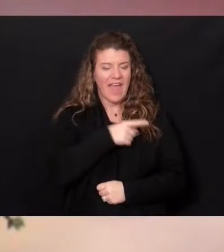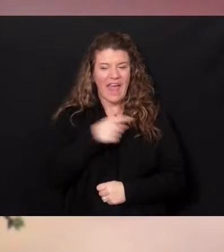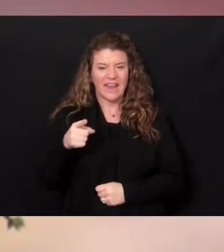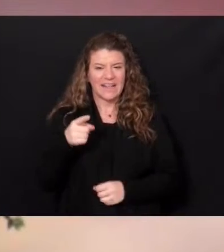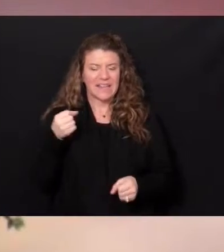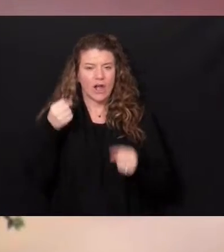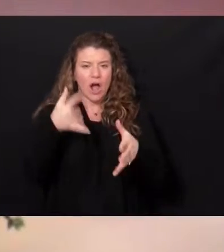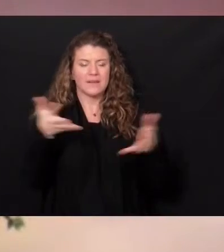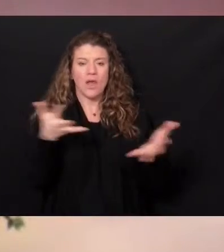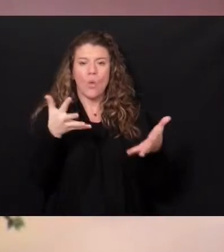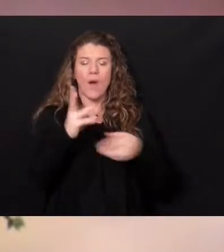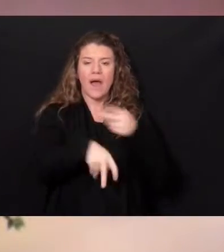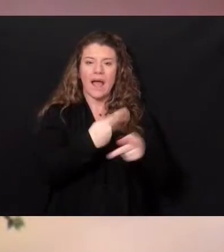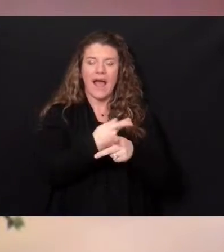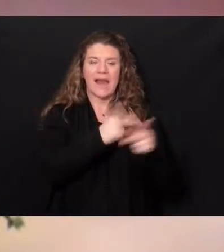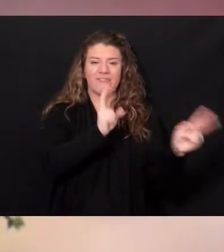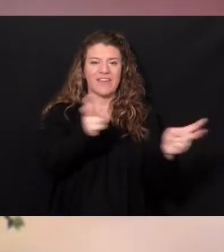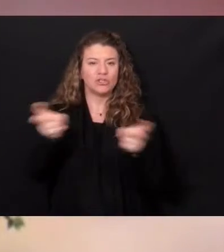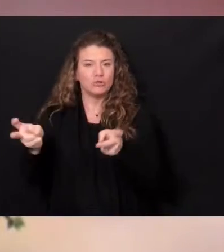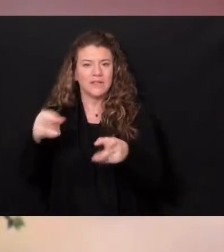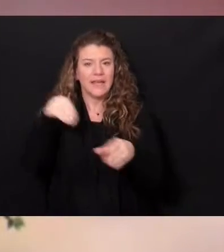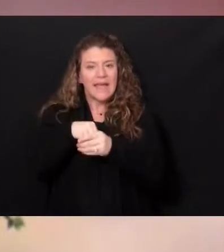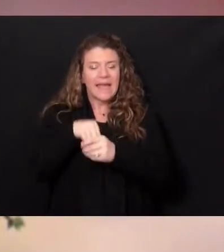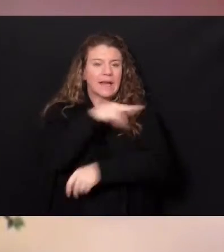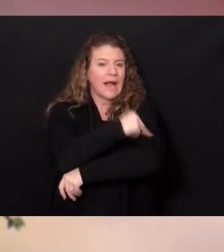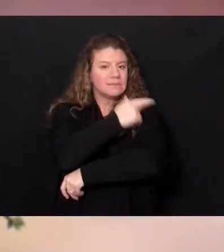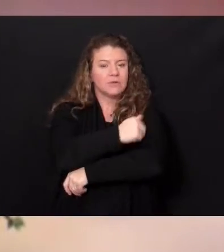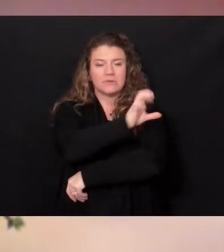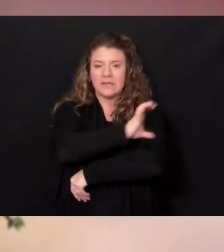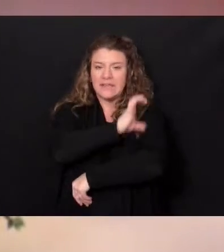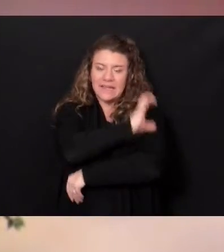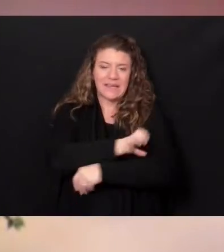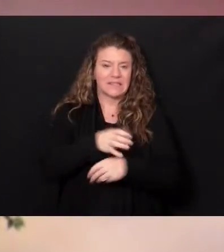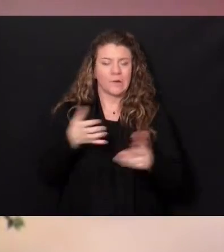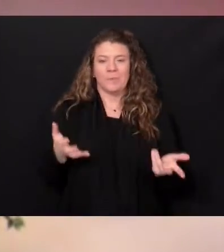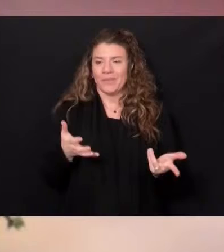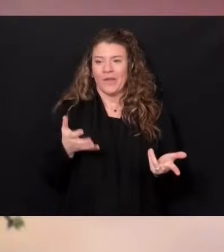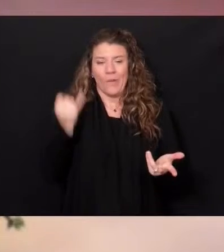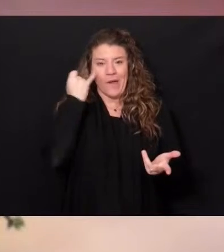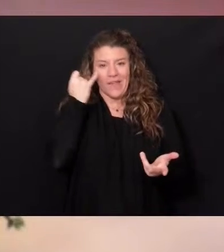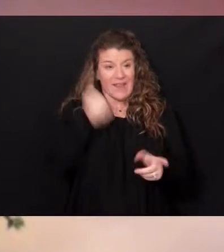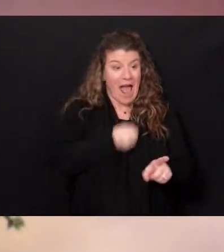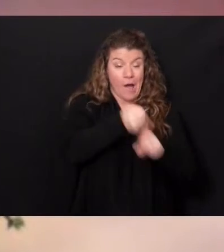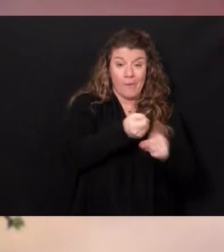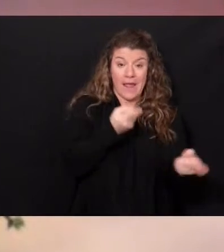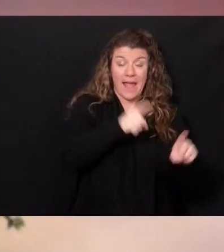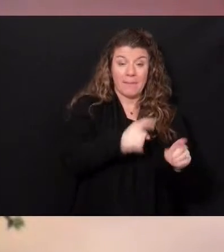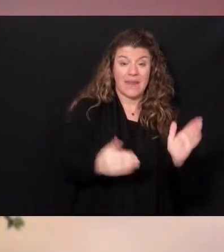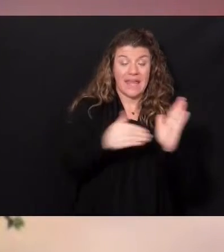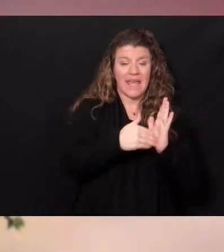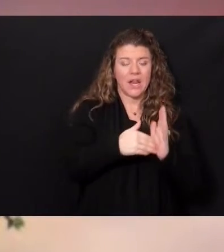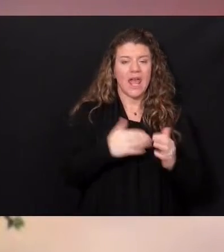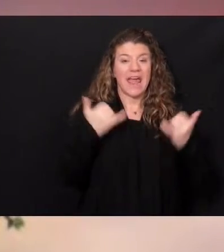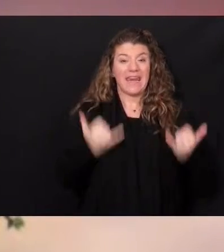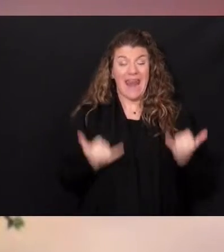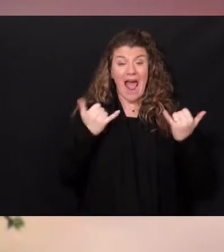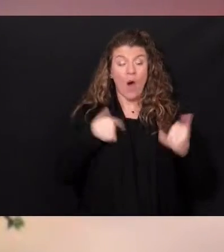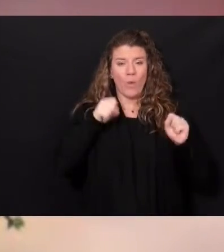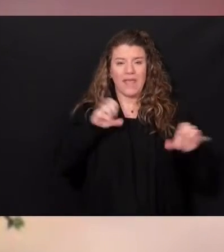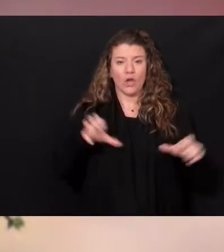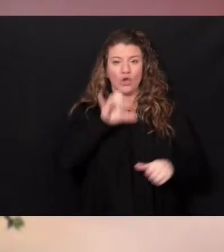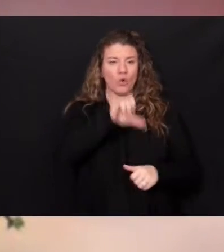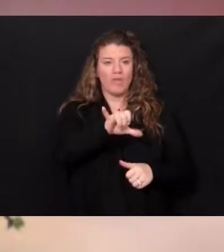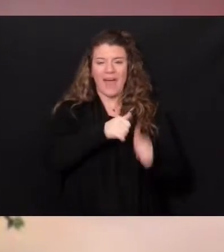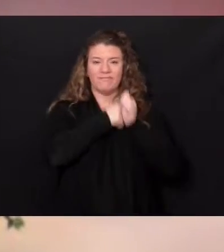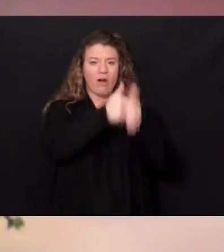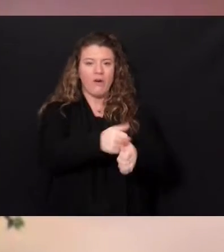of clinical observations, perhaps, as I said, an outbreak, and be able to do that in a way where we can track it. We